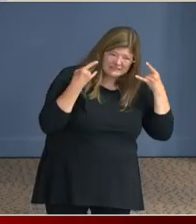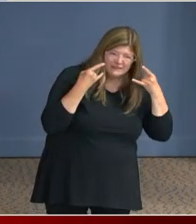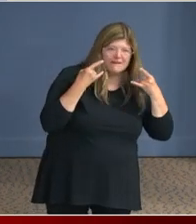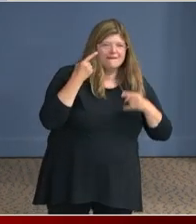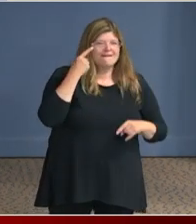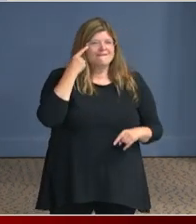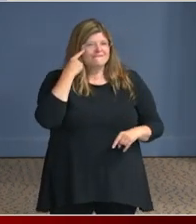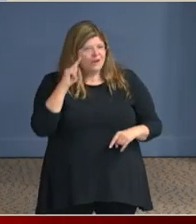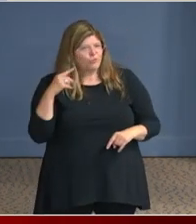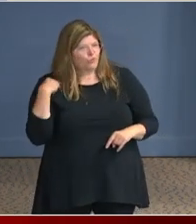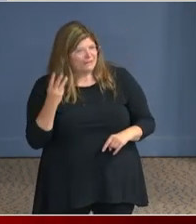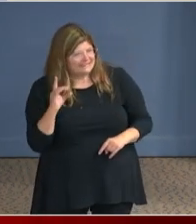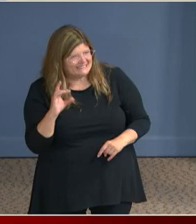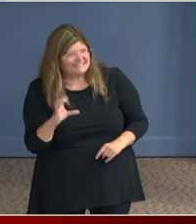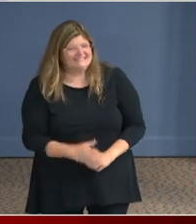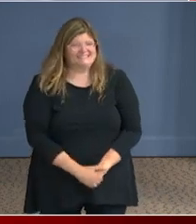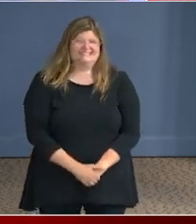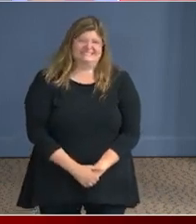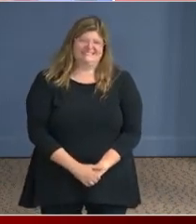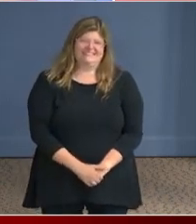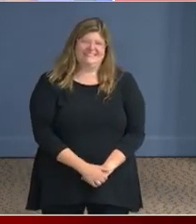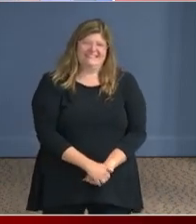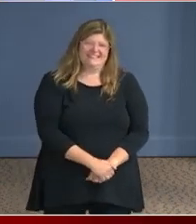Jaden, you want to come up and tell us about your video?